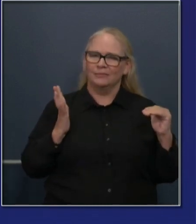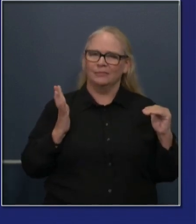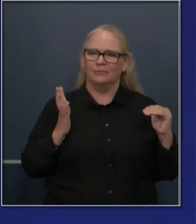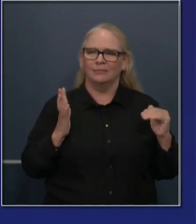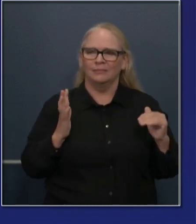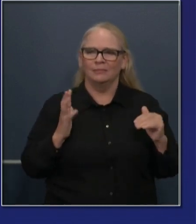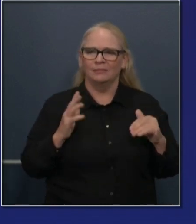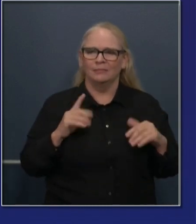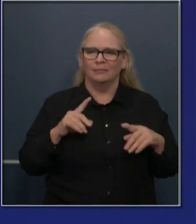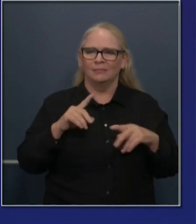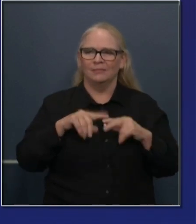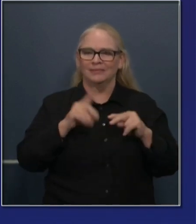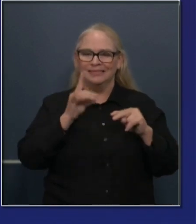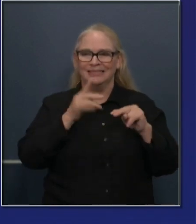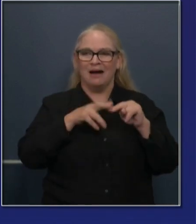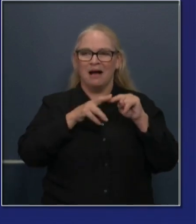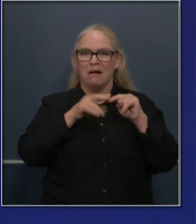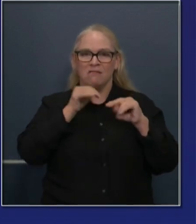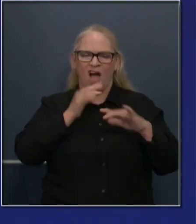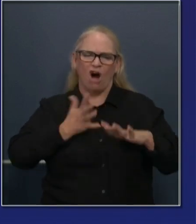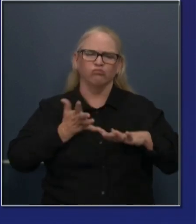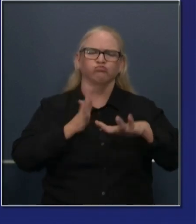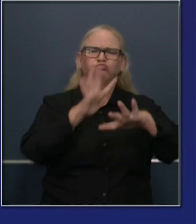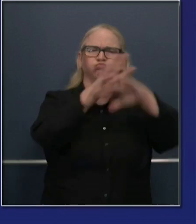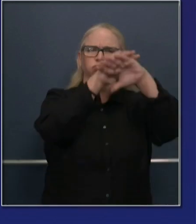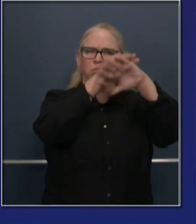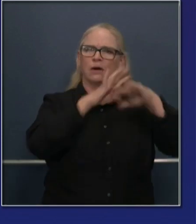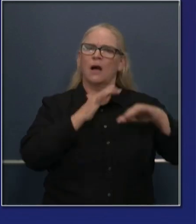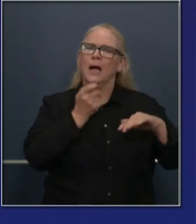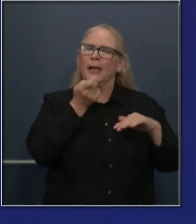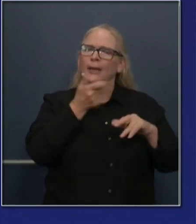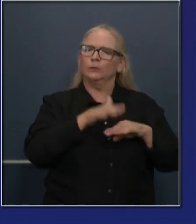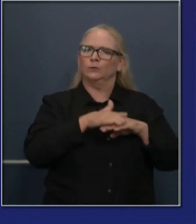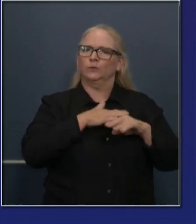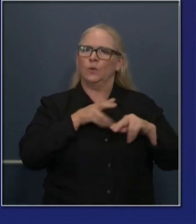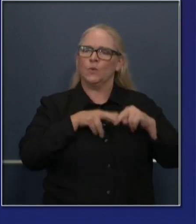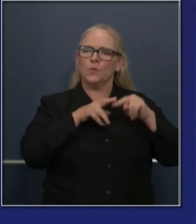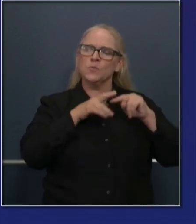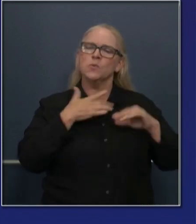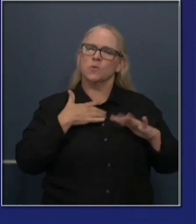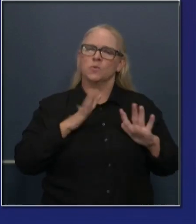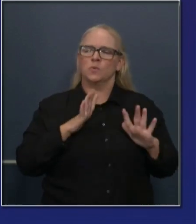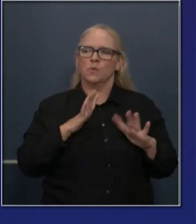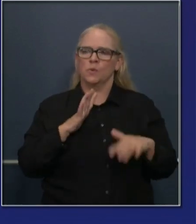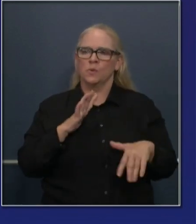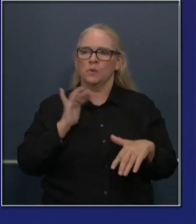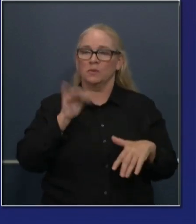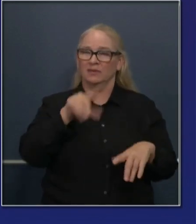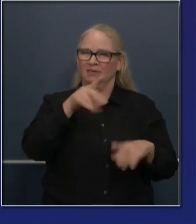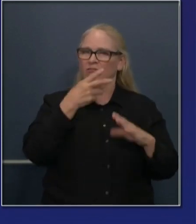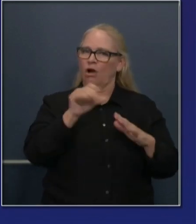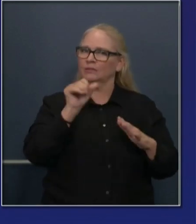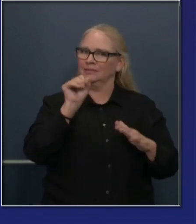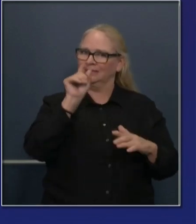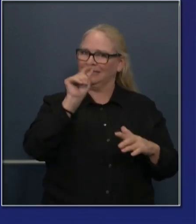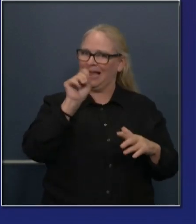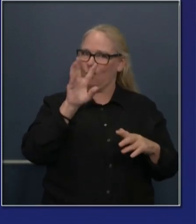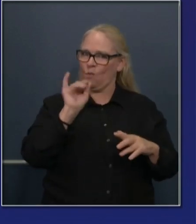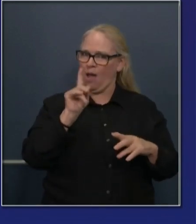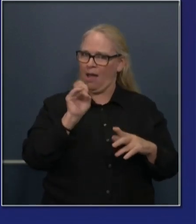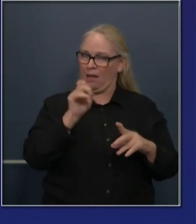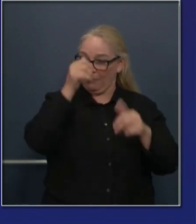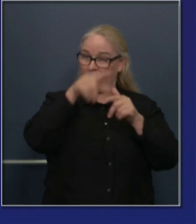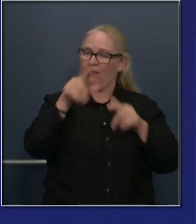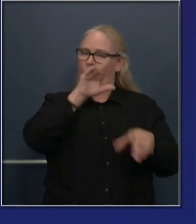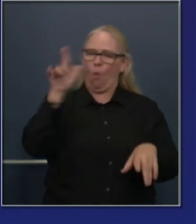fact. Again, these are statewide numbers, and they mask the reality in different parts of the state. And I'm going to get